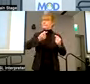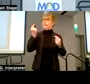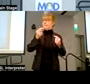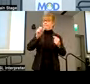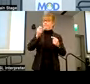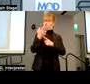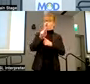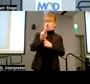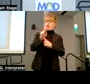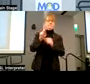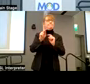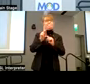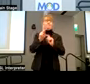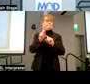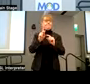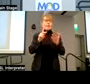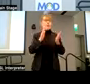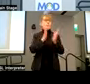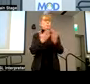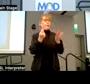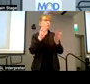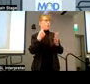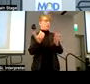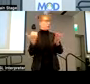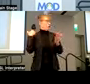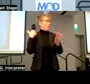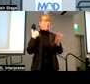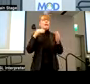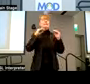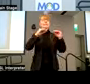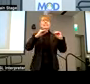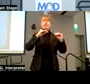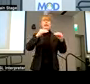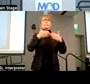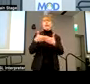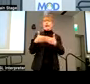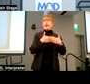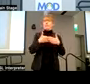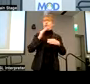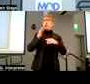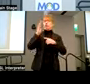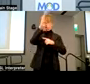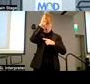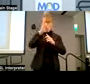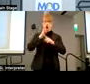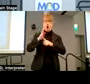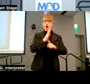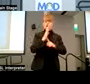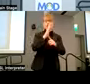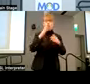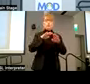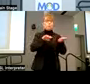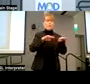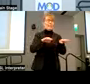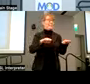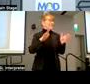And I found out about a book a couple years ago called Teaching Baby Sharks to Swim, which was a book about how to teach new lawyers, how